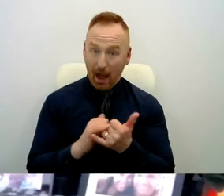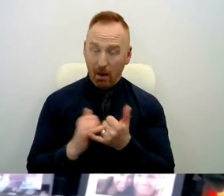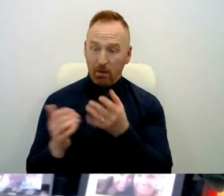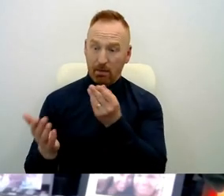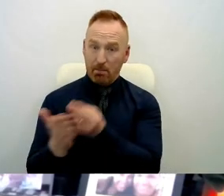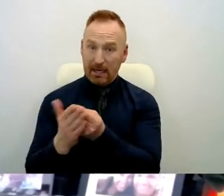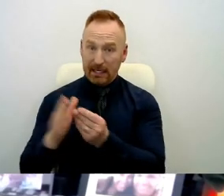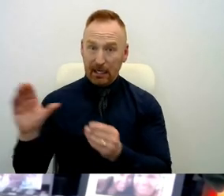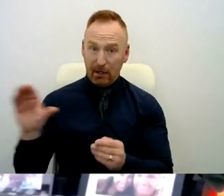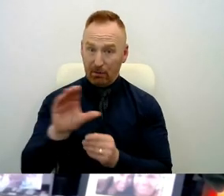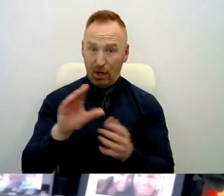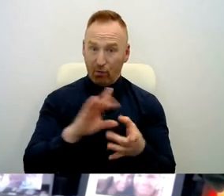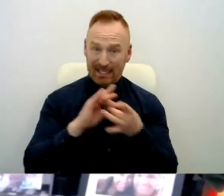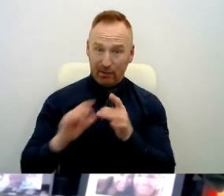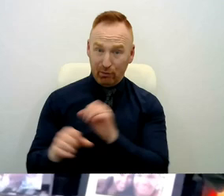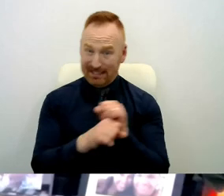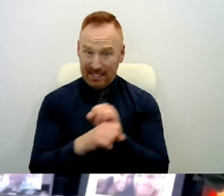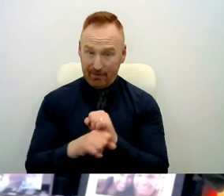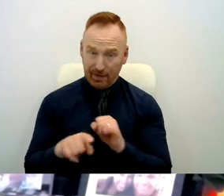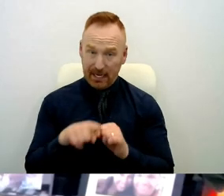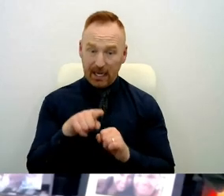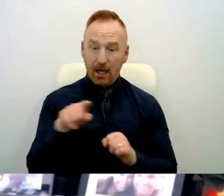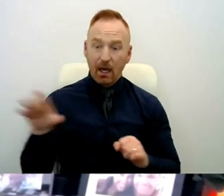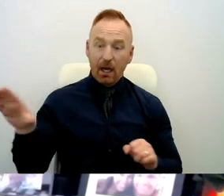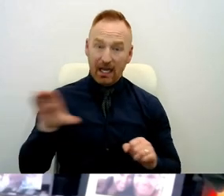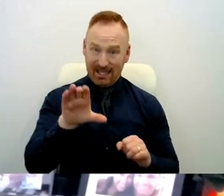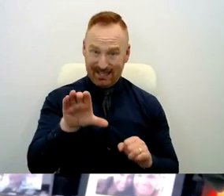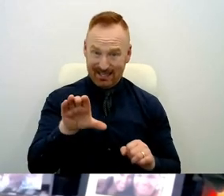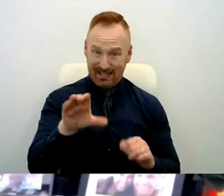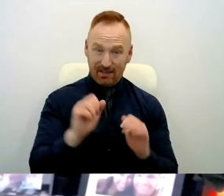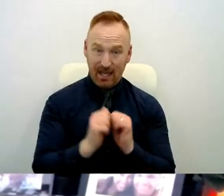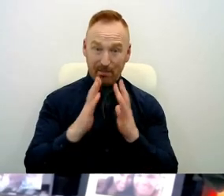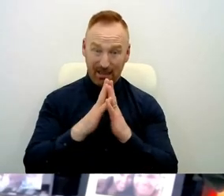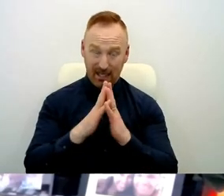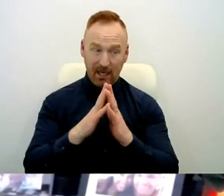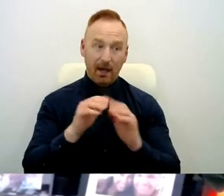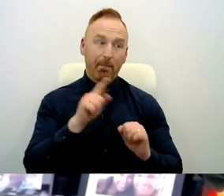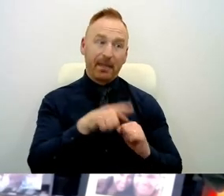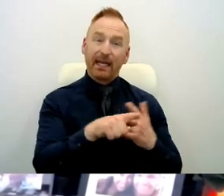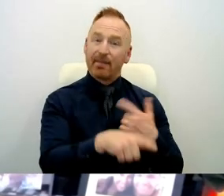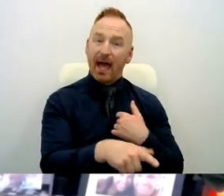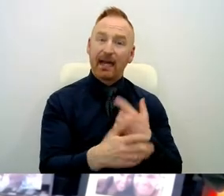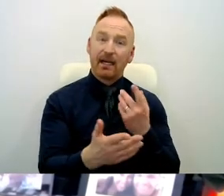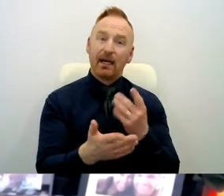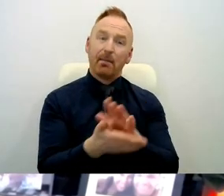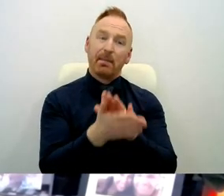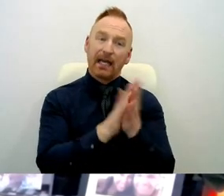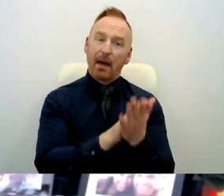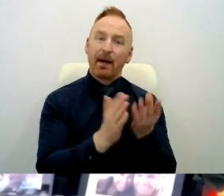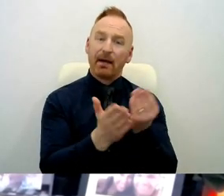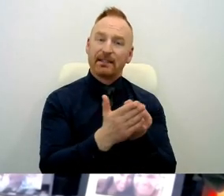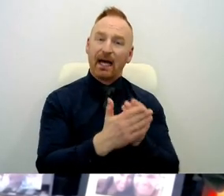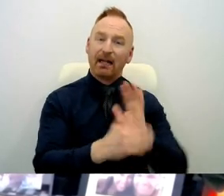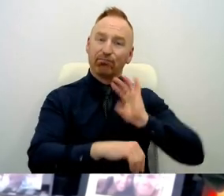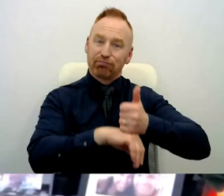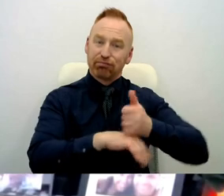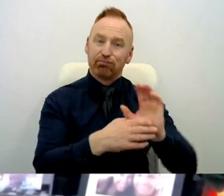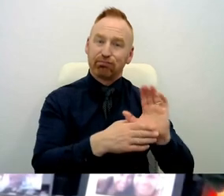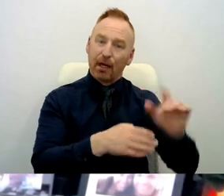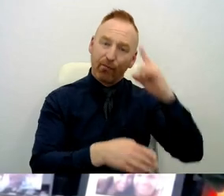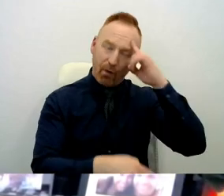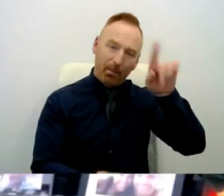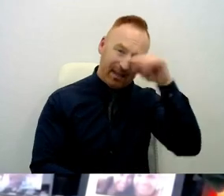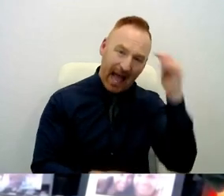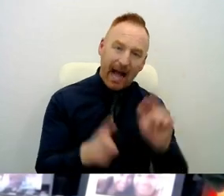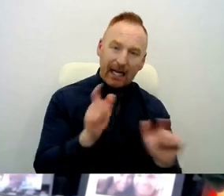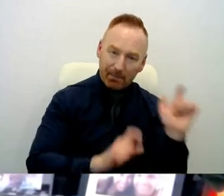slavery, you know, fund the education of Black folks, at, you know, bring Black